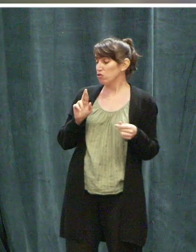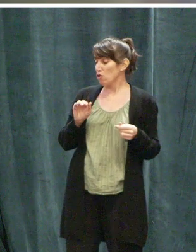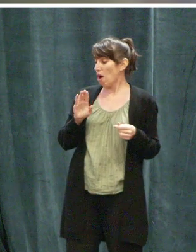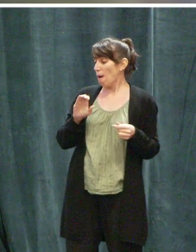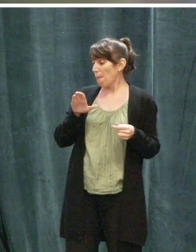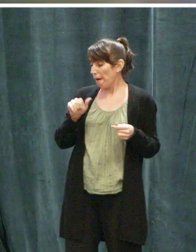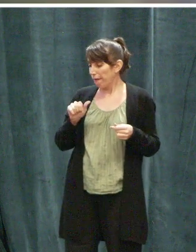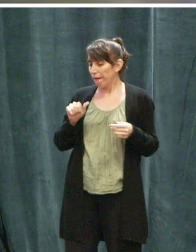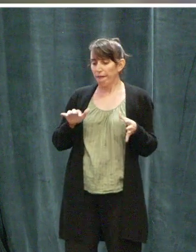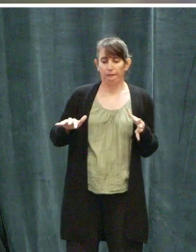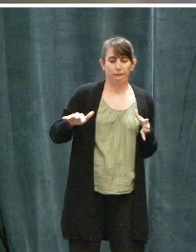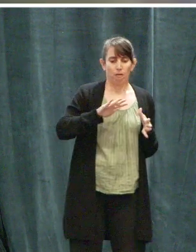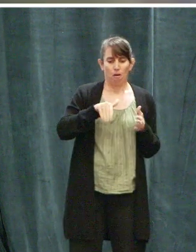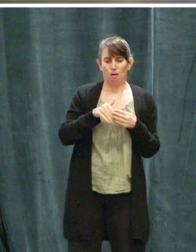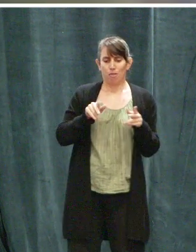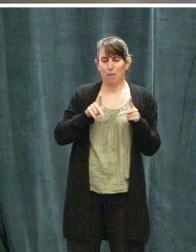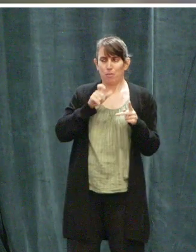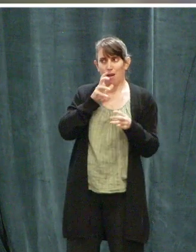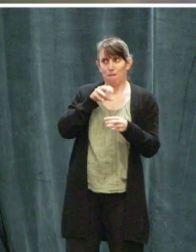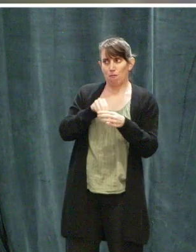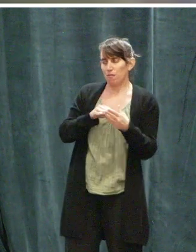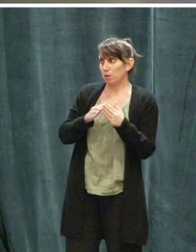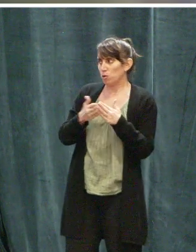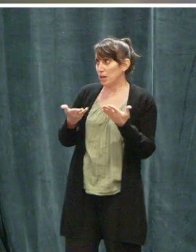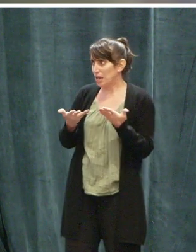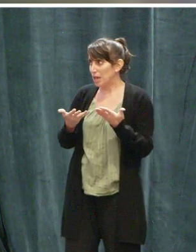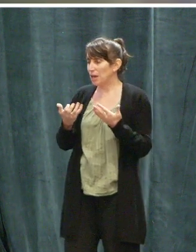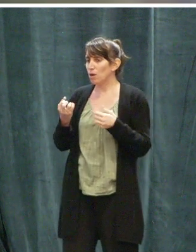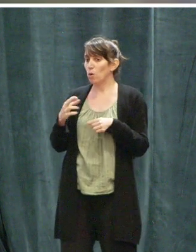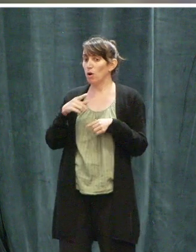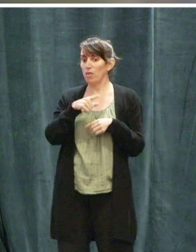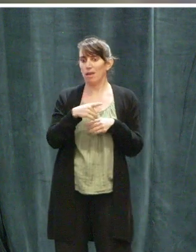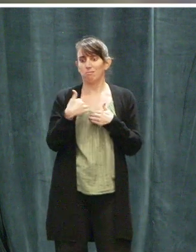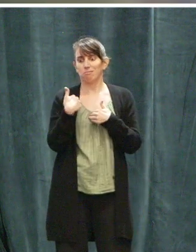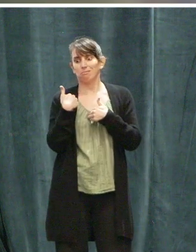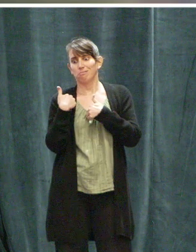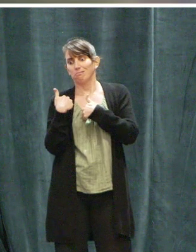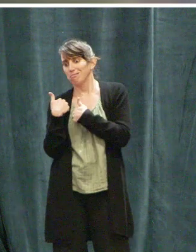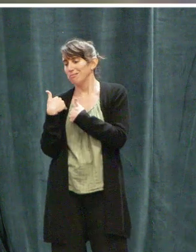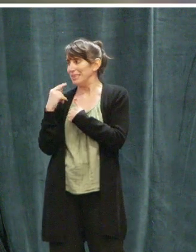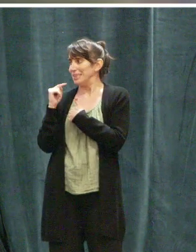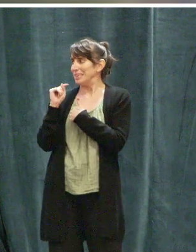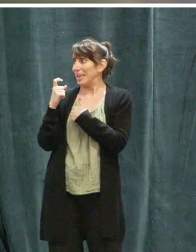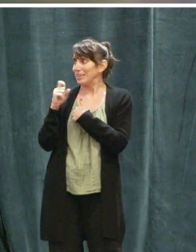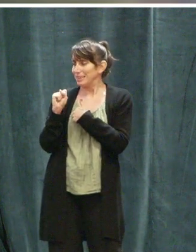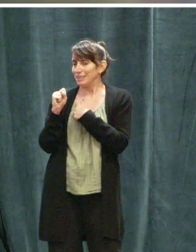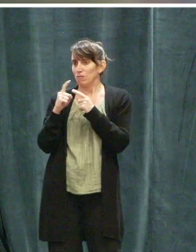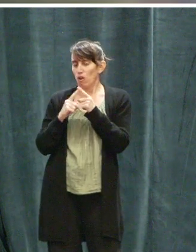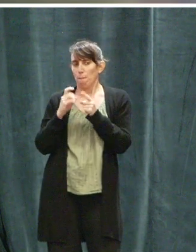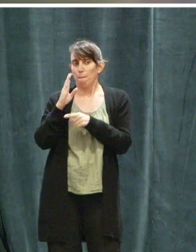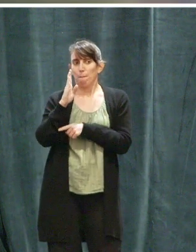not involved in the community here or that bear the brunt of the taxing authority of Battery Park City. So